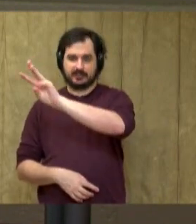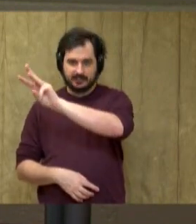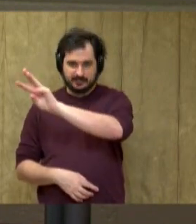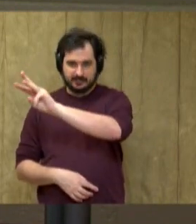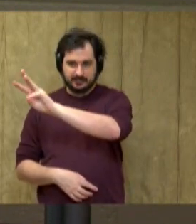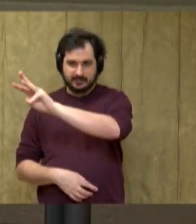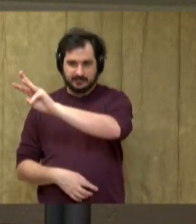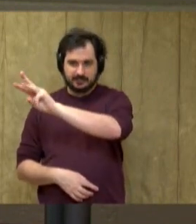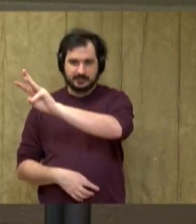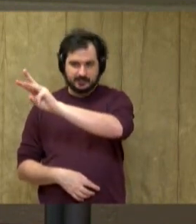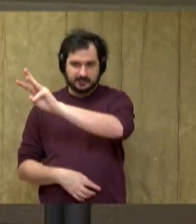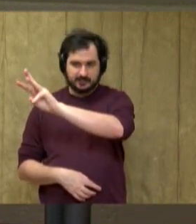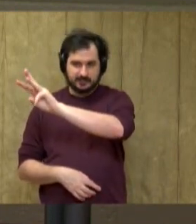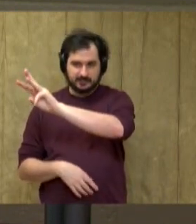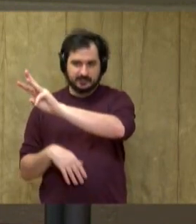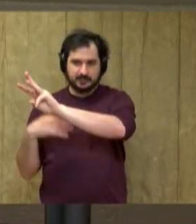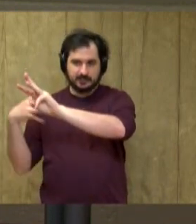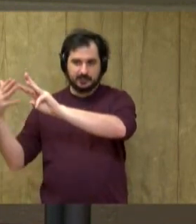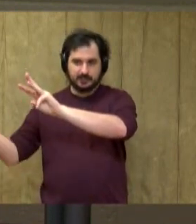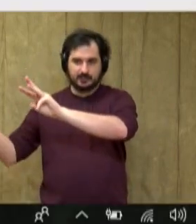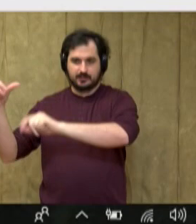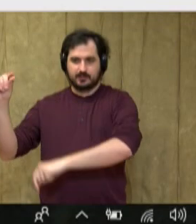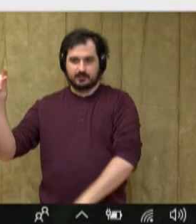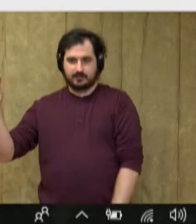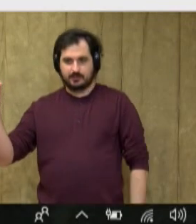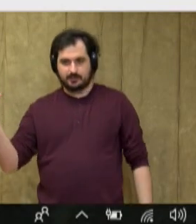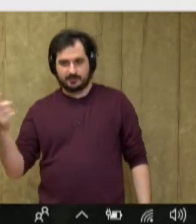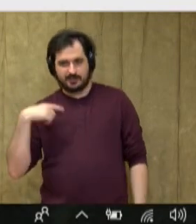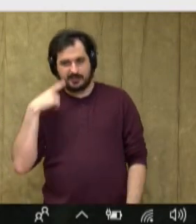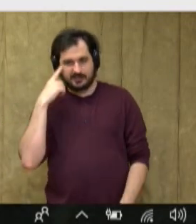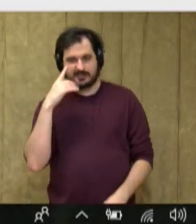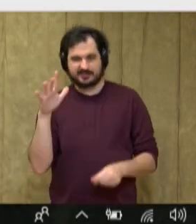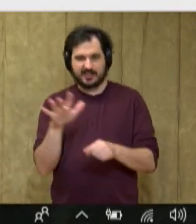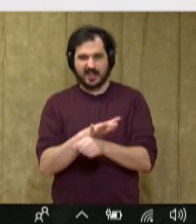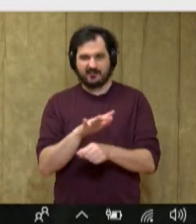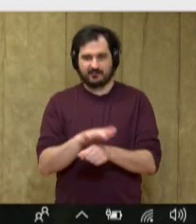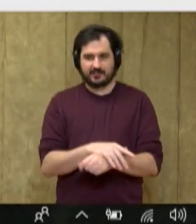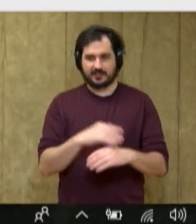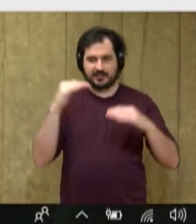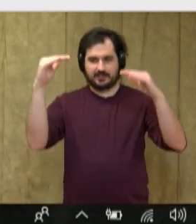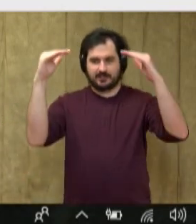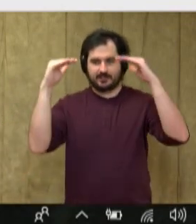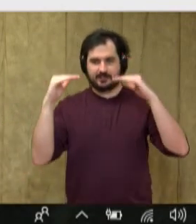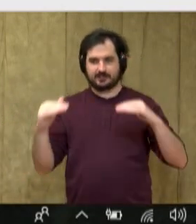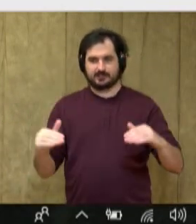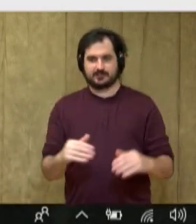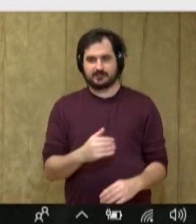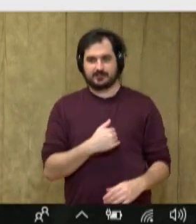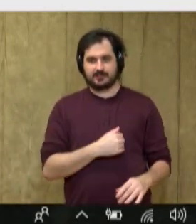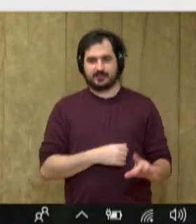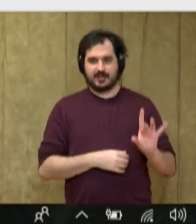16, sorry, and 20. I think that's plenty. So let's go down to 8. So I have 8,